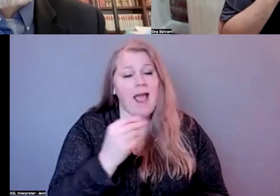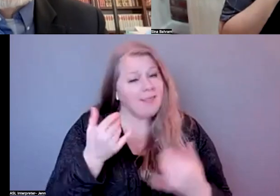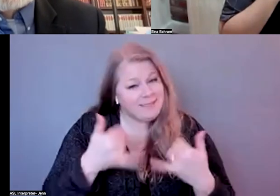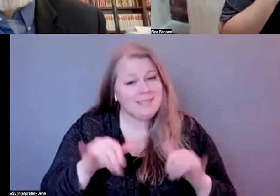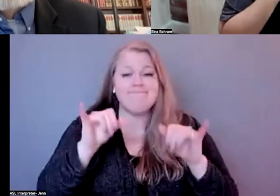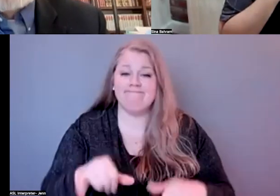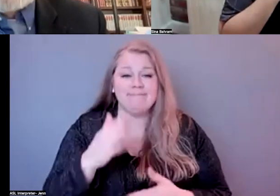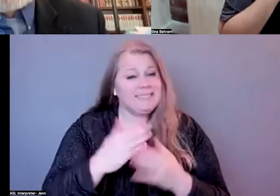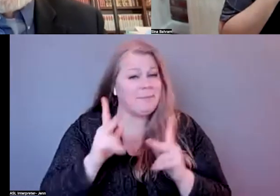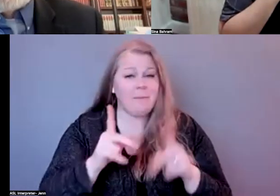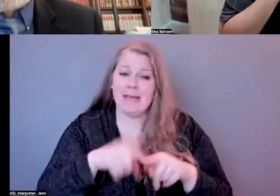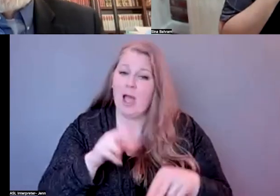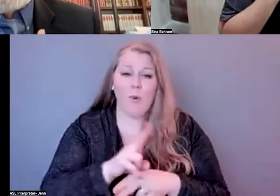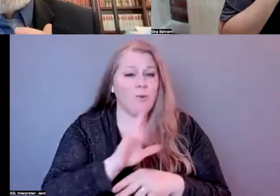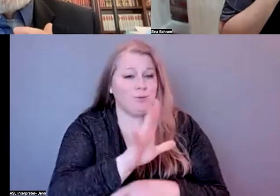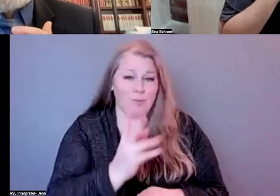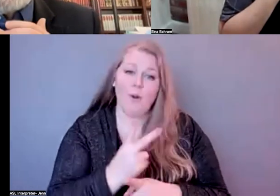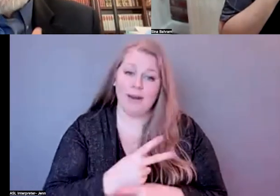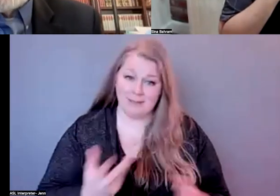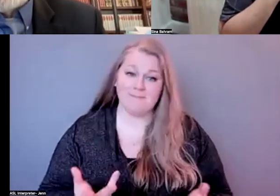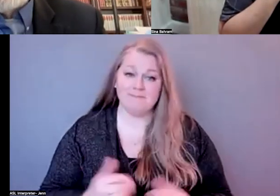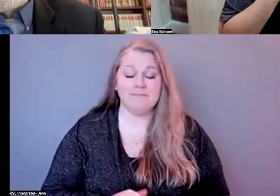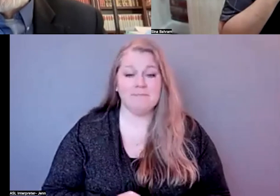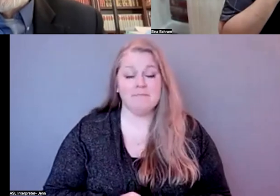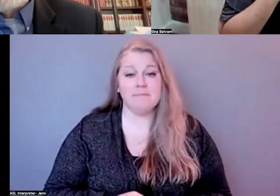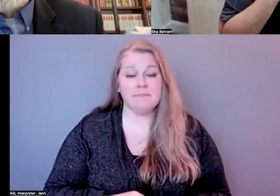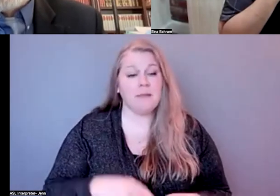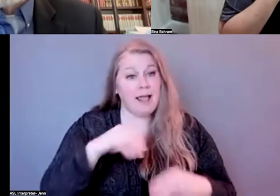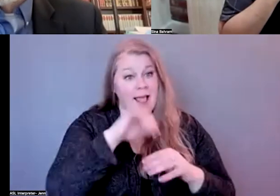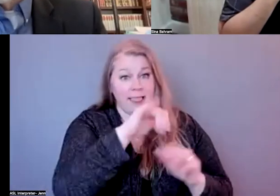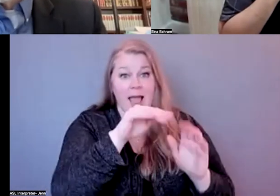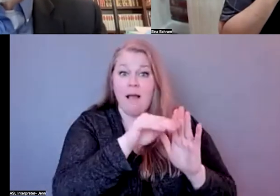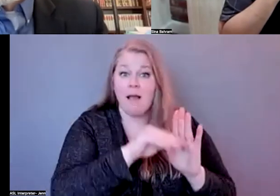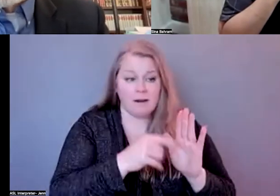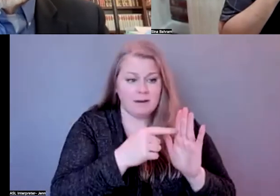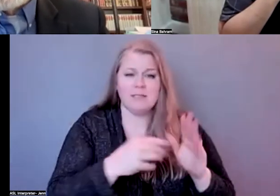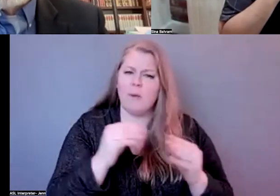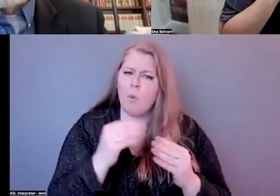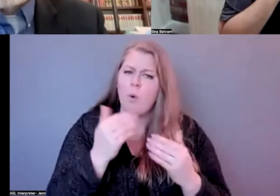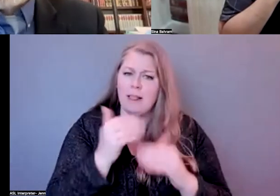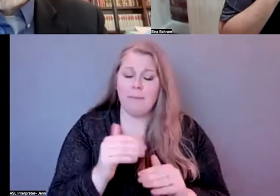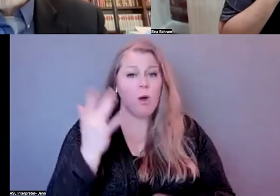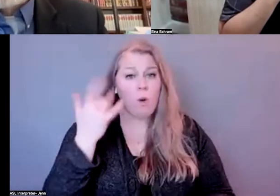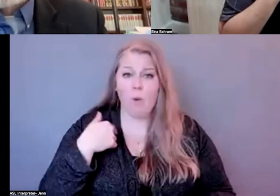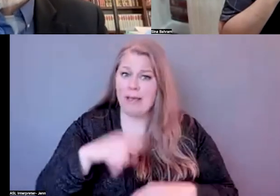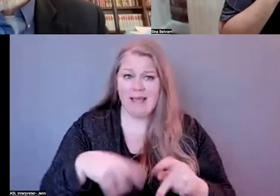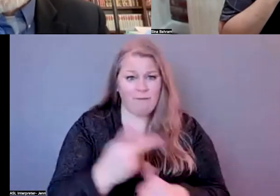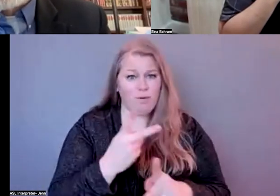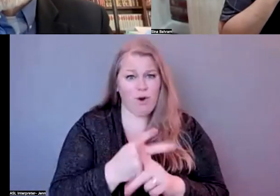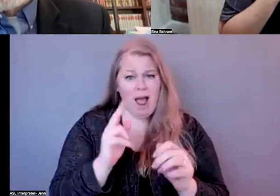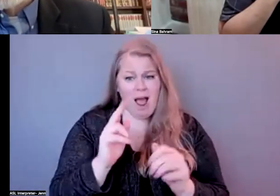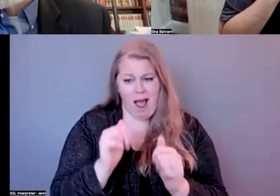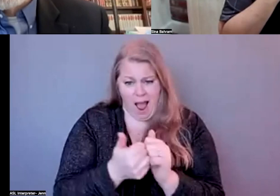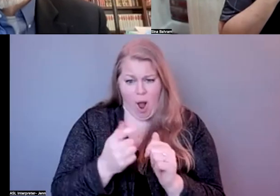product. And what's in there is even more limited because we can't even figure out how to